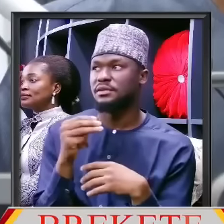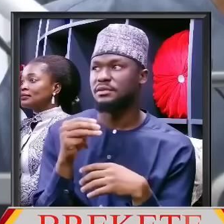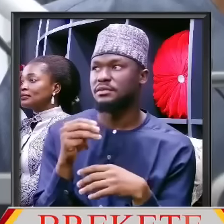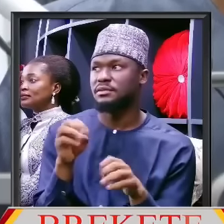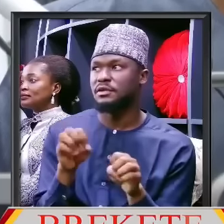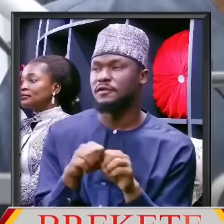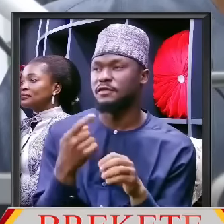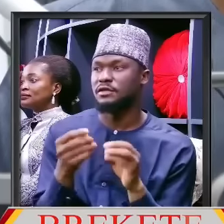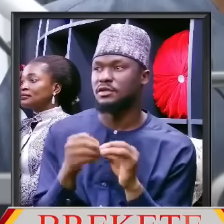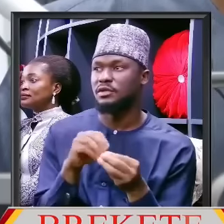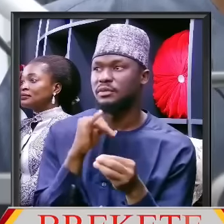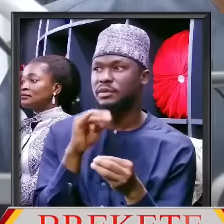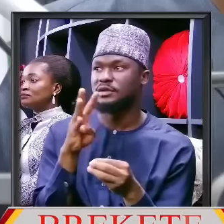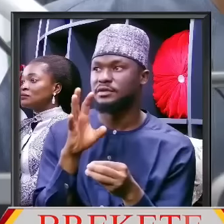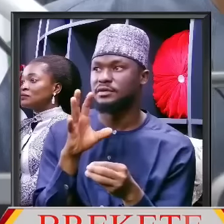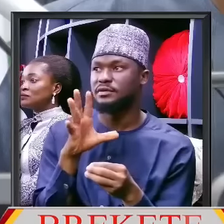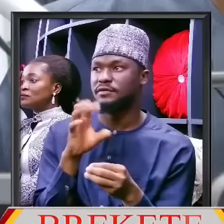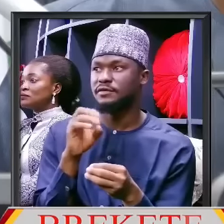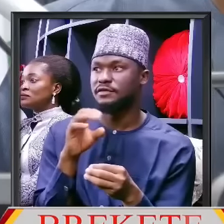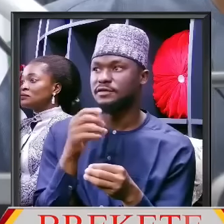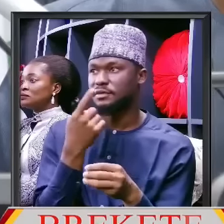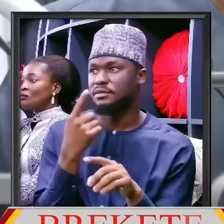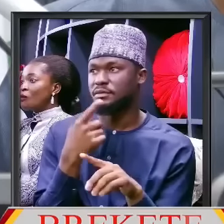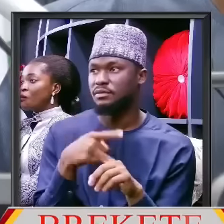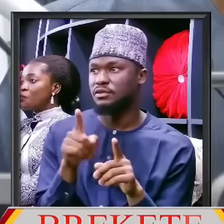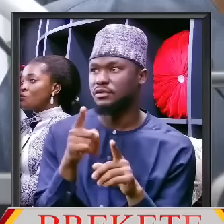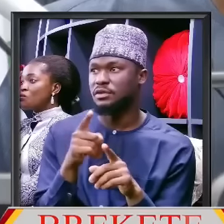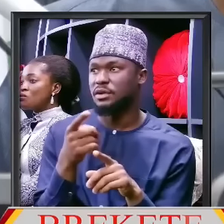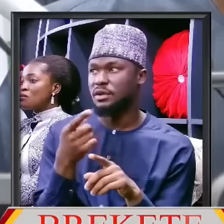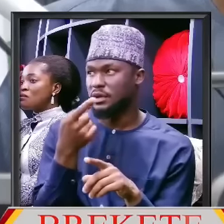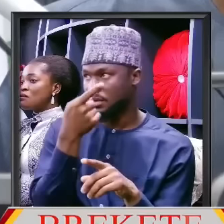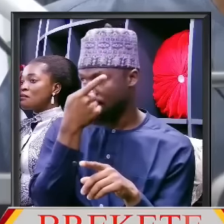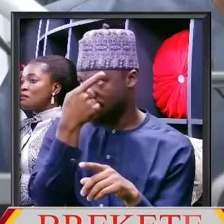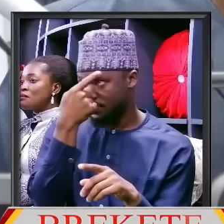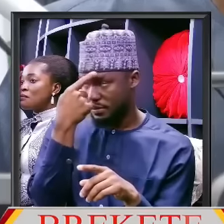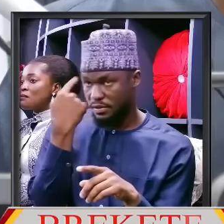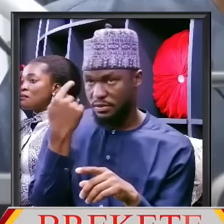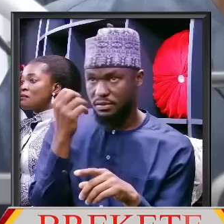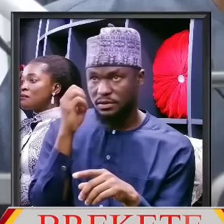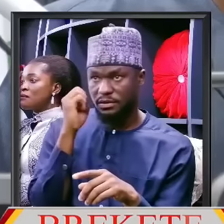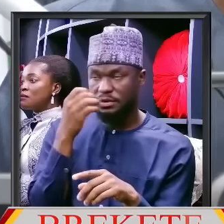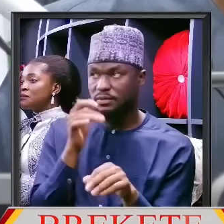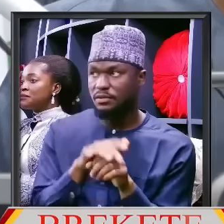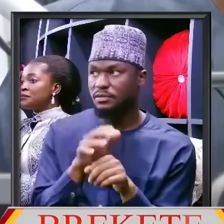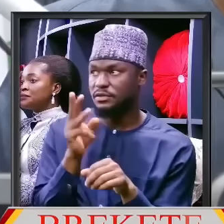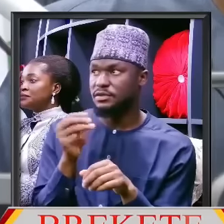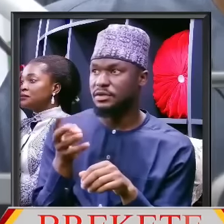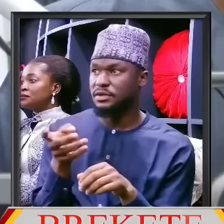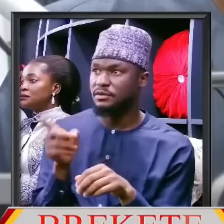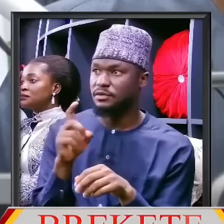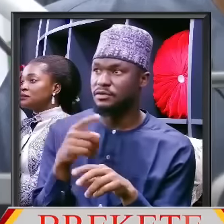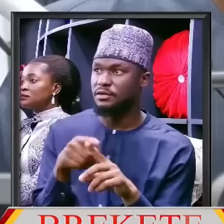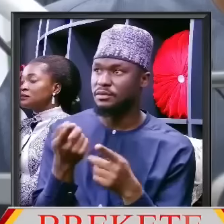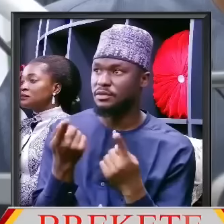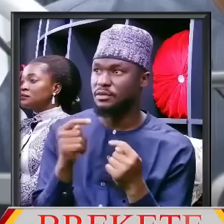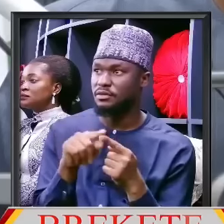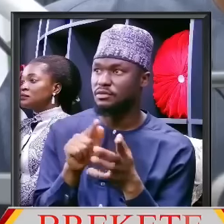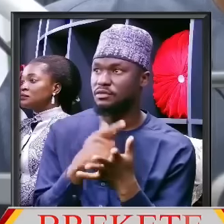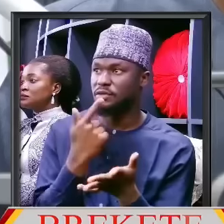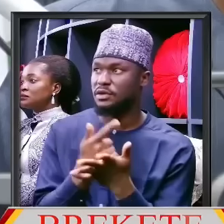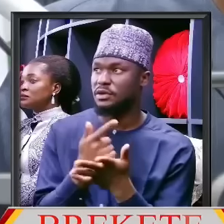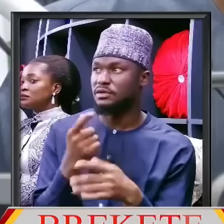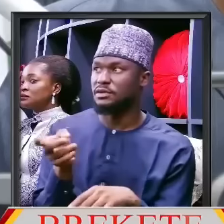have. That because he promised them 100, they don't even wait, make the paper come out. They can't begin to graduate 100. He just